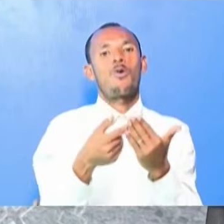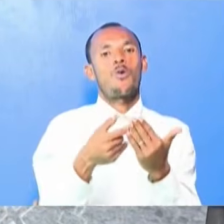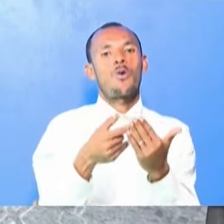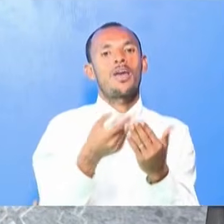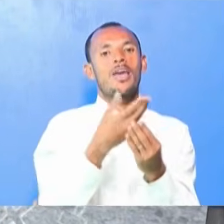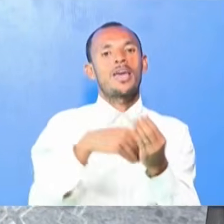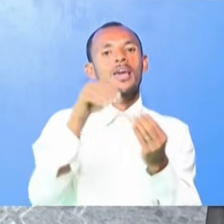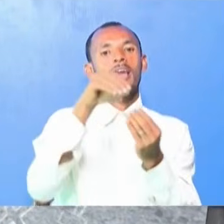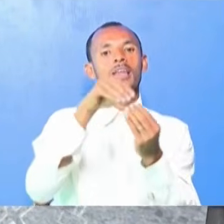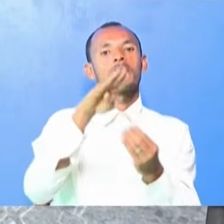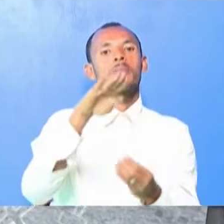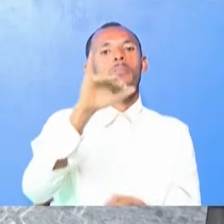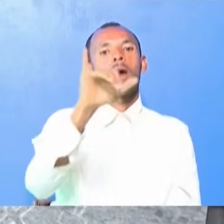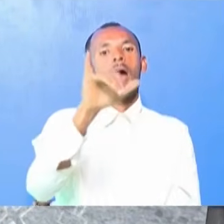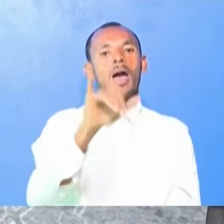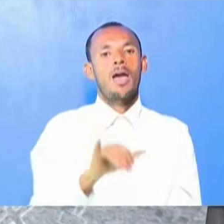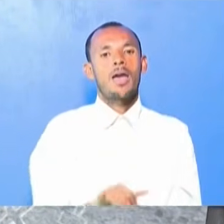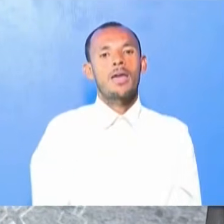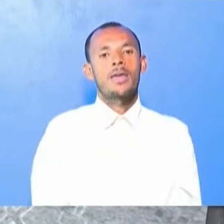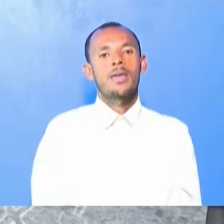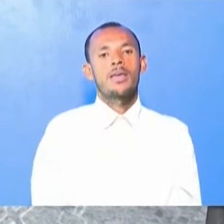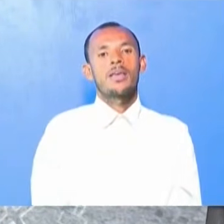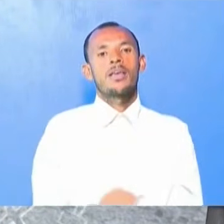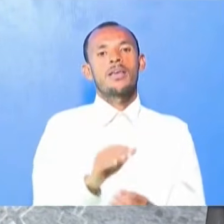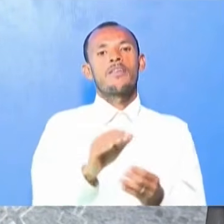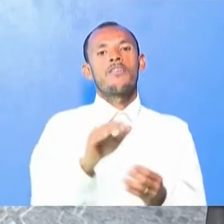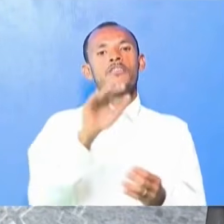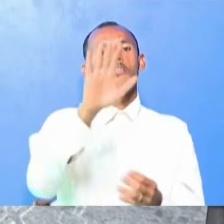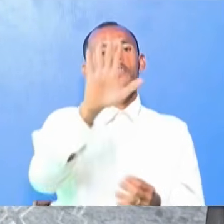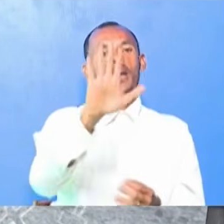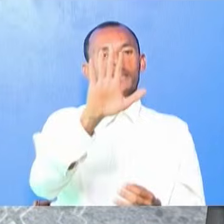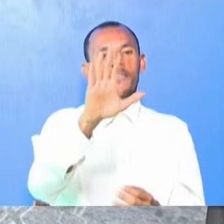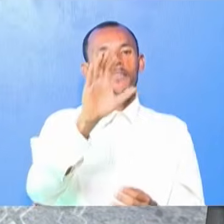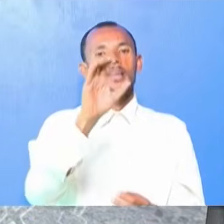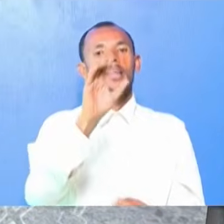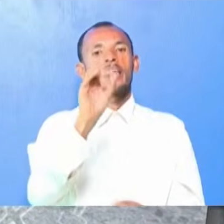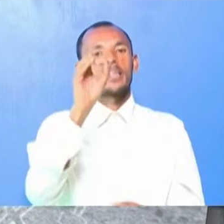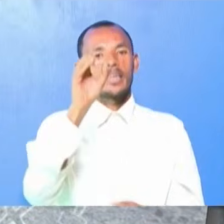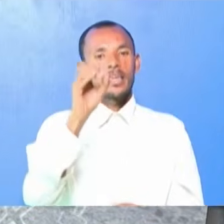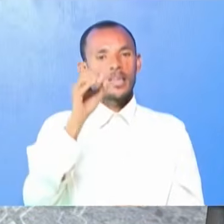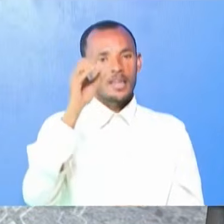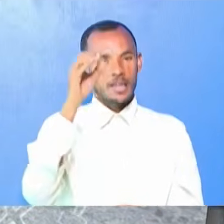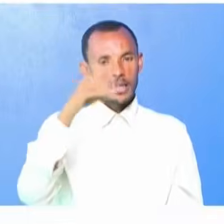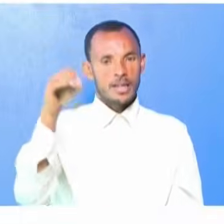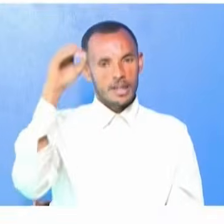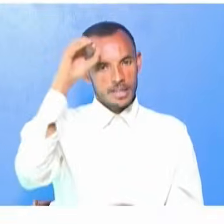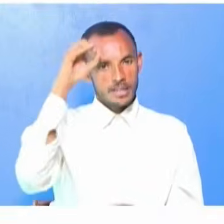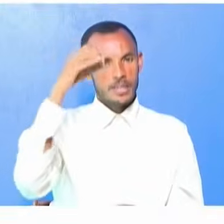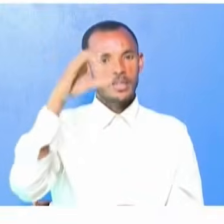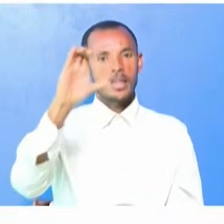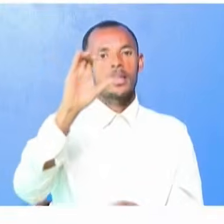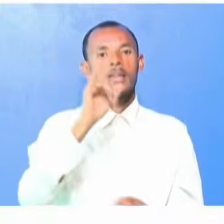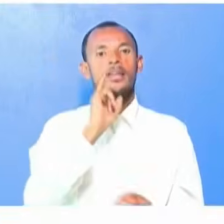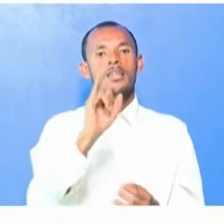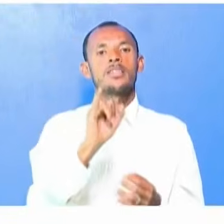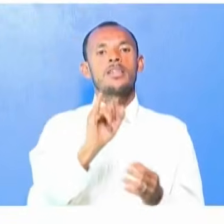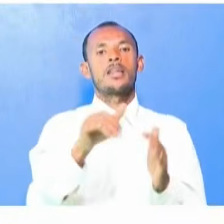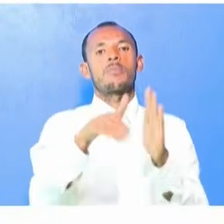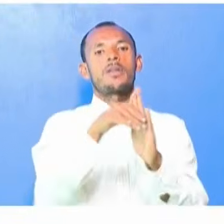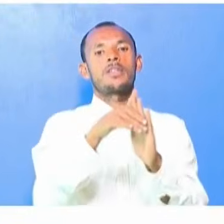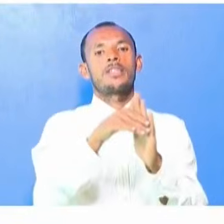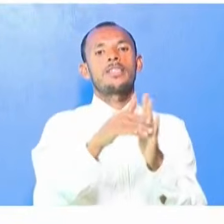increase of temperature by 5 degrees centigrade is represented by the